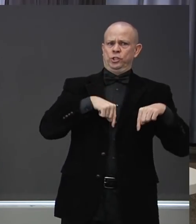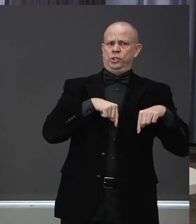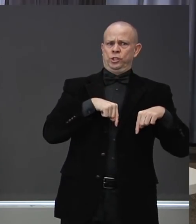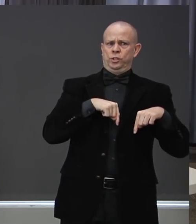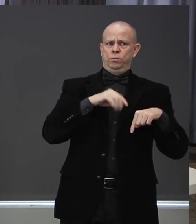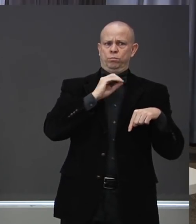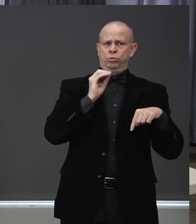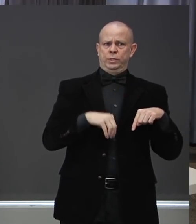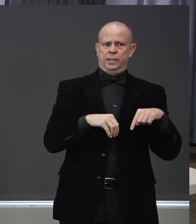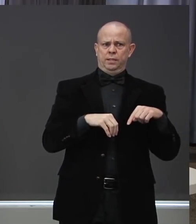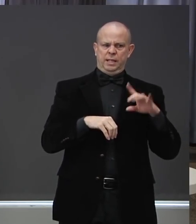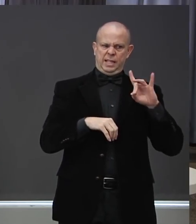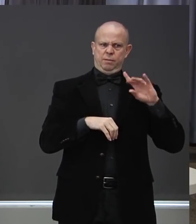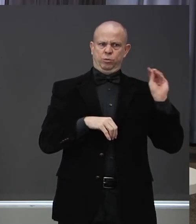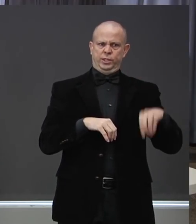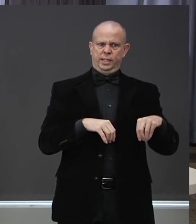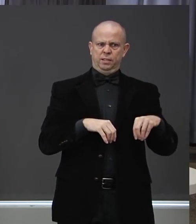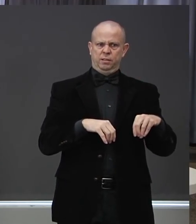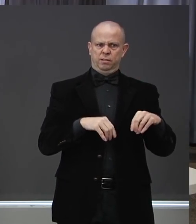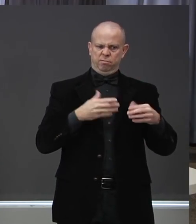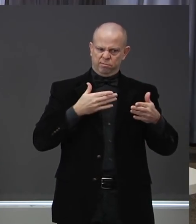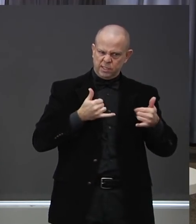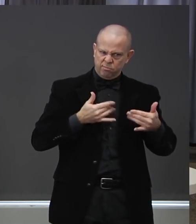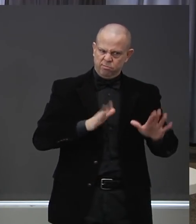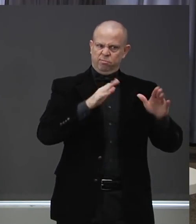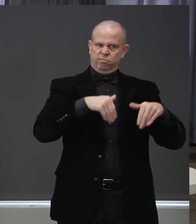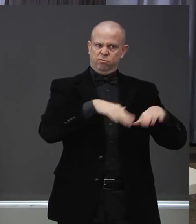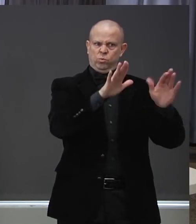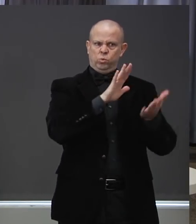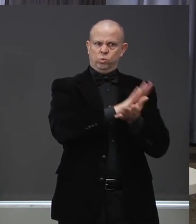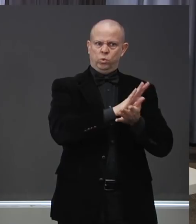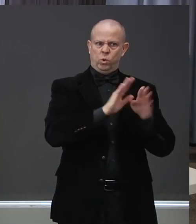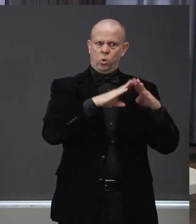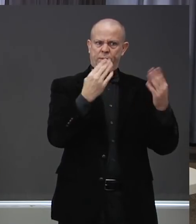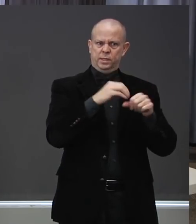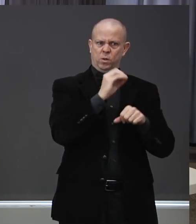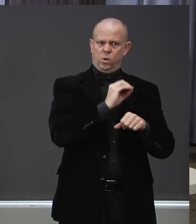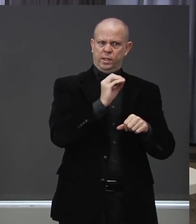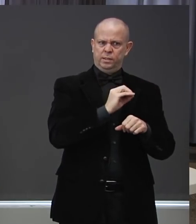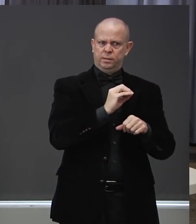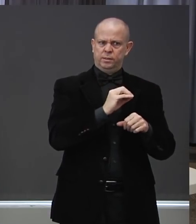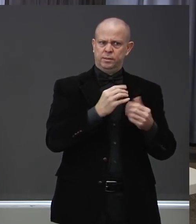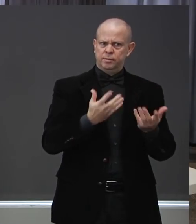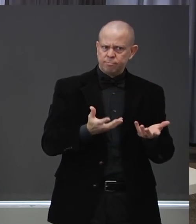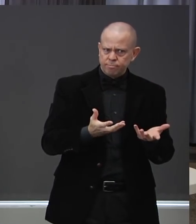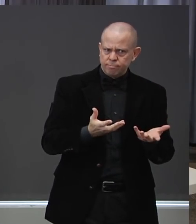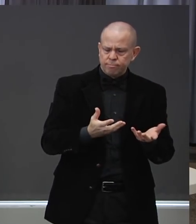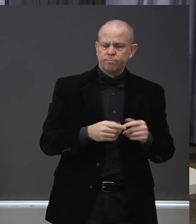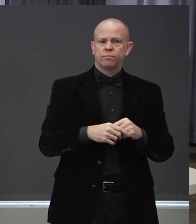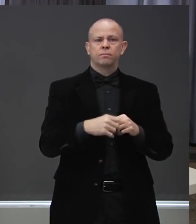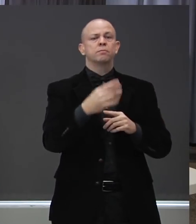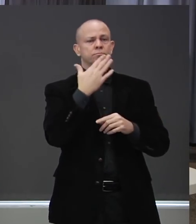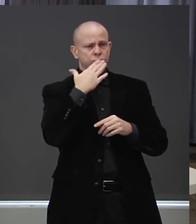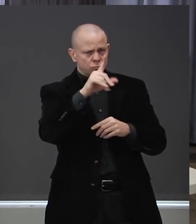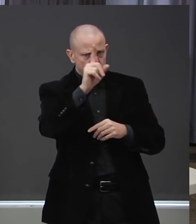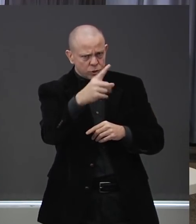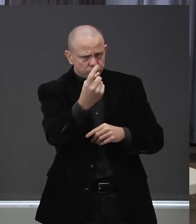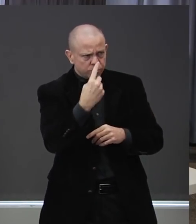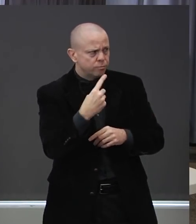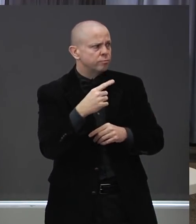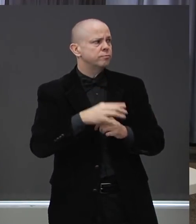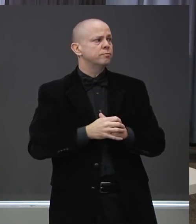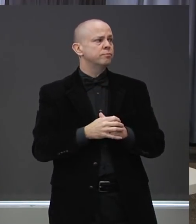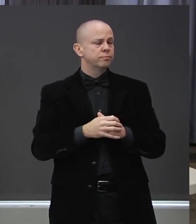of community spread for opening schools in Oregon? Another good question. You know, our thresholds